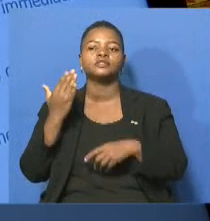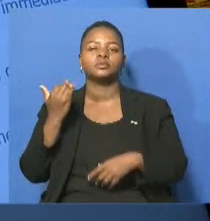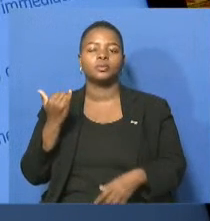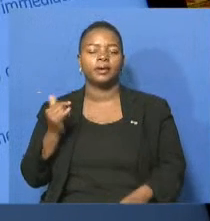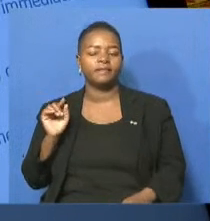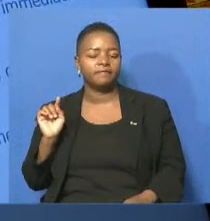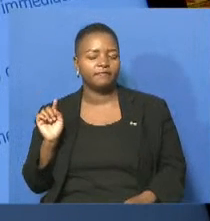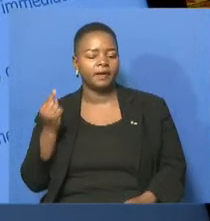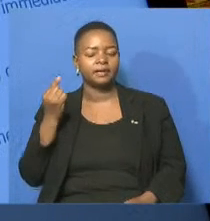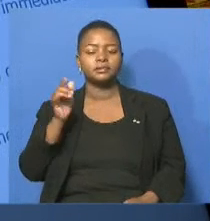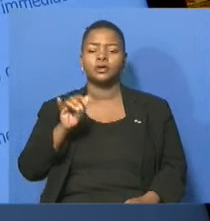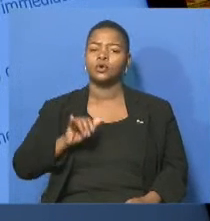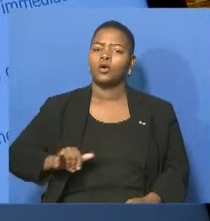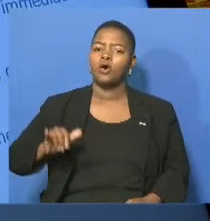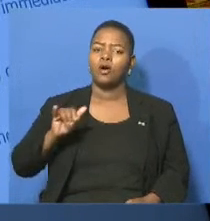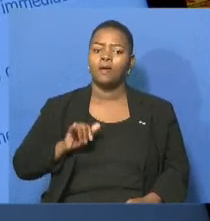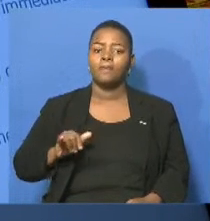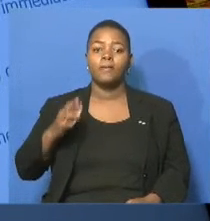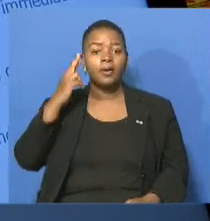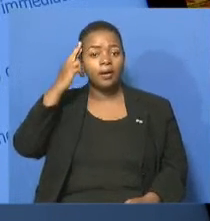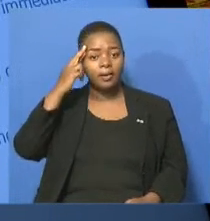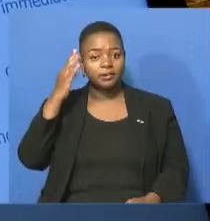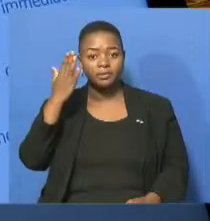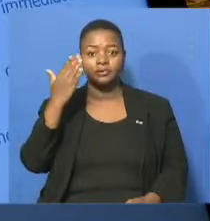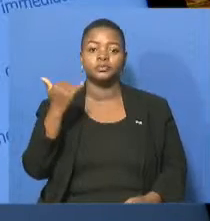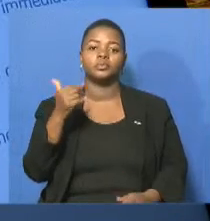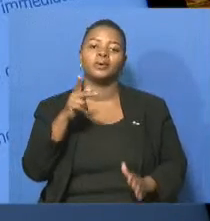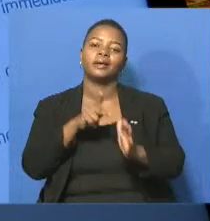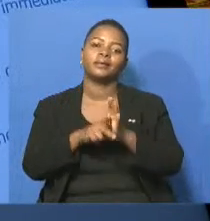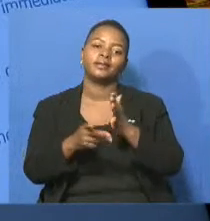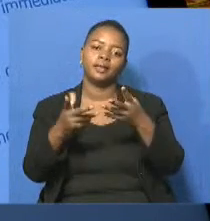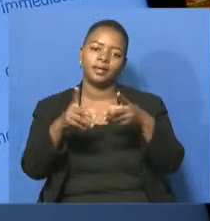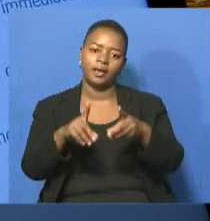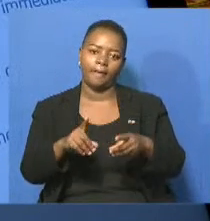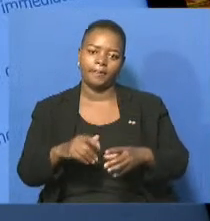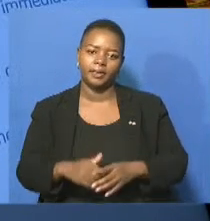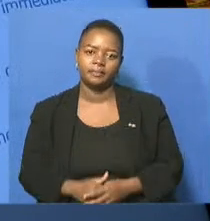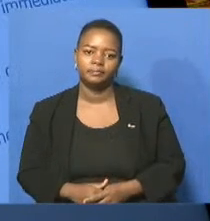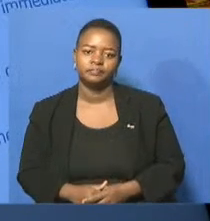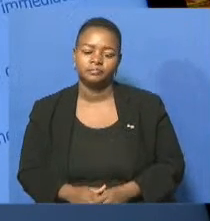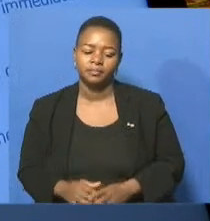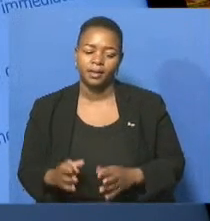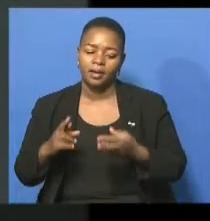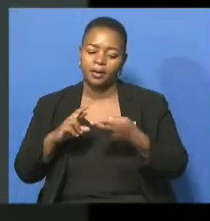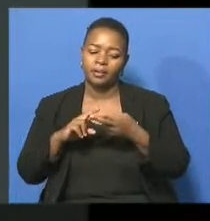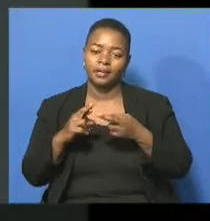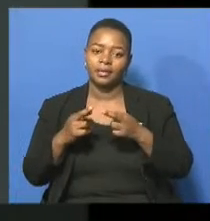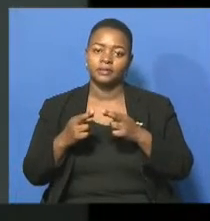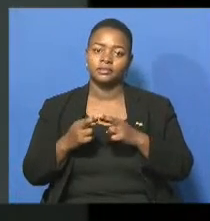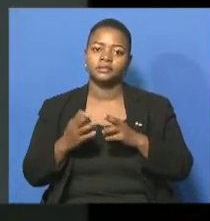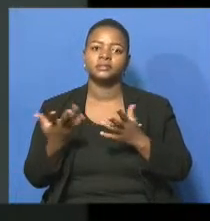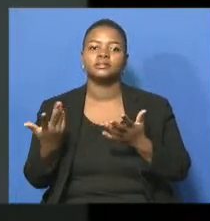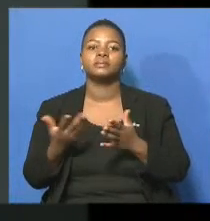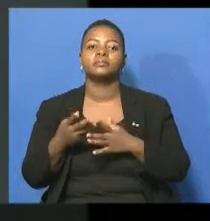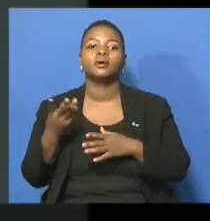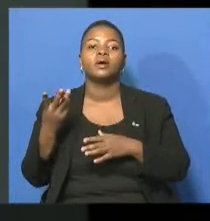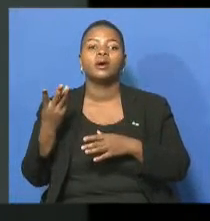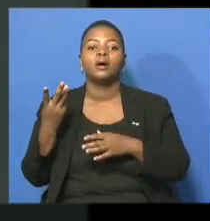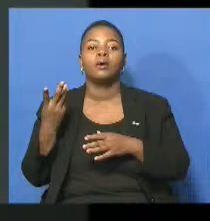most common factors in such relationships, where the relationship was marred